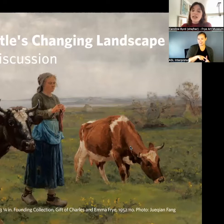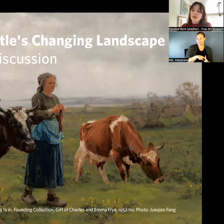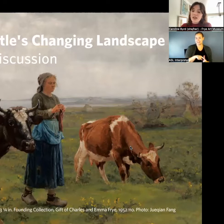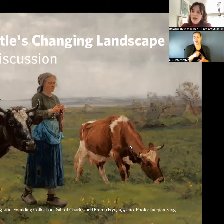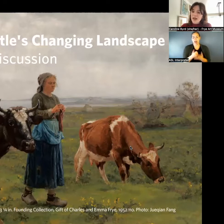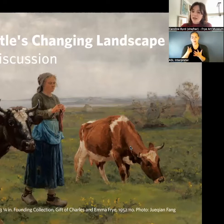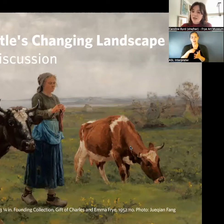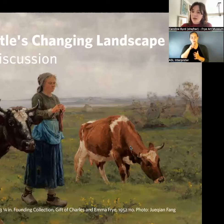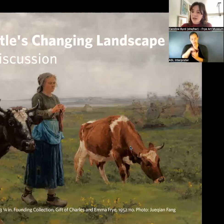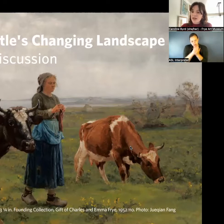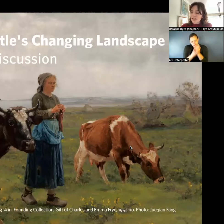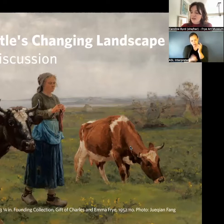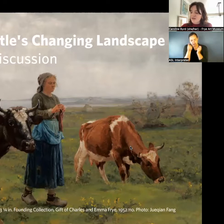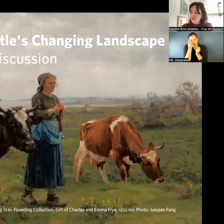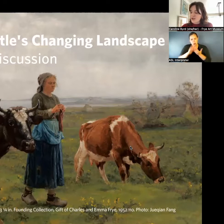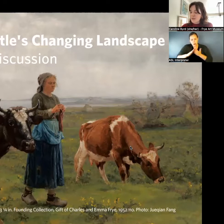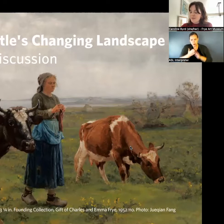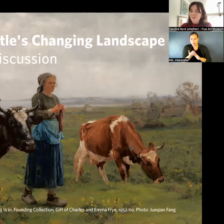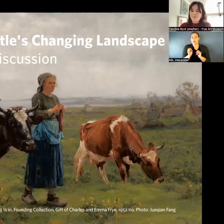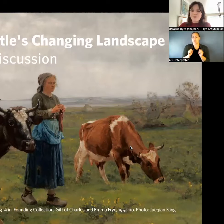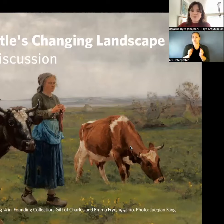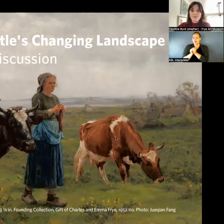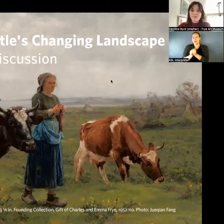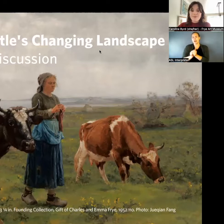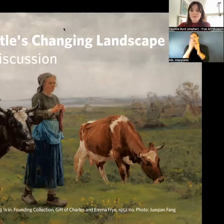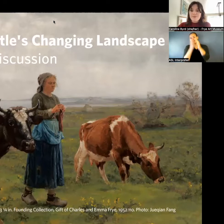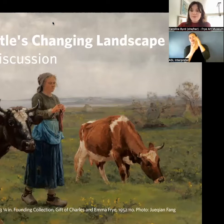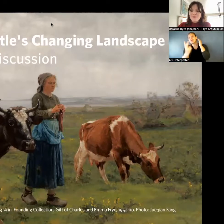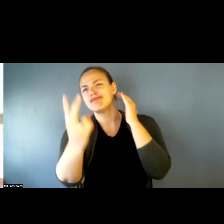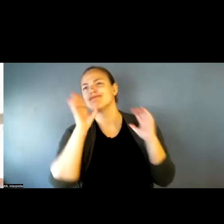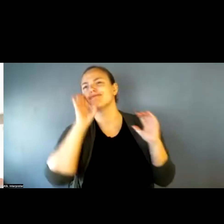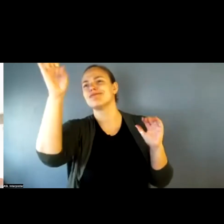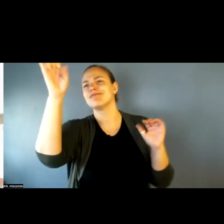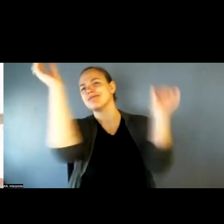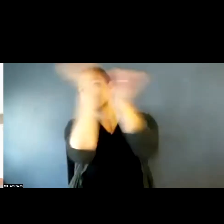community and looking ahead to our collective future.